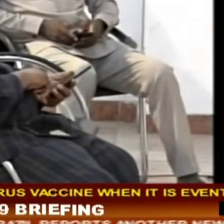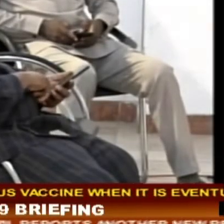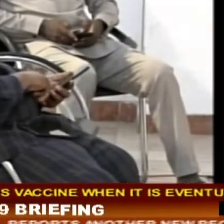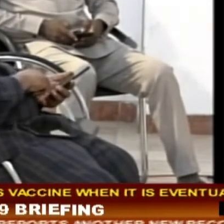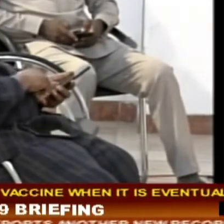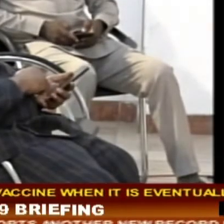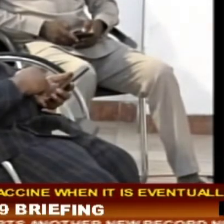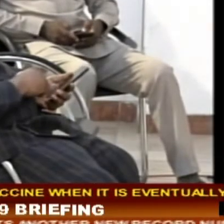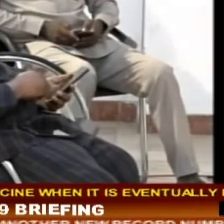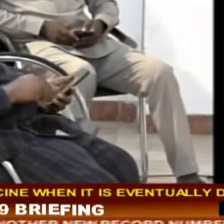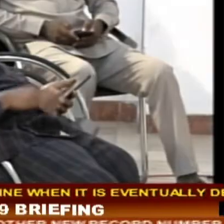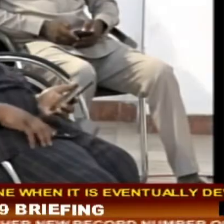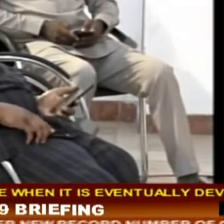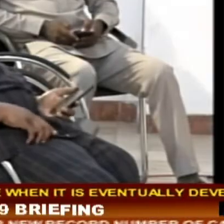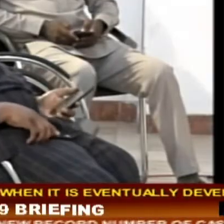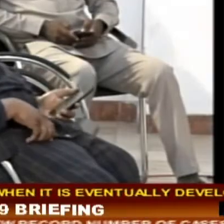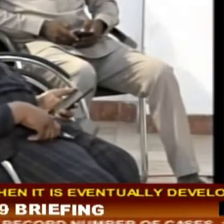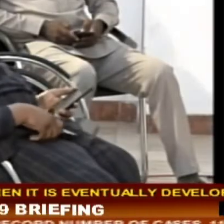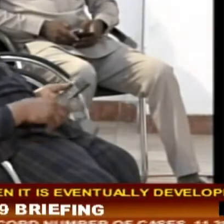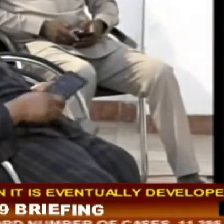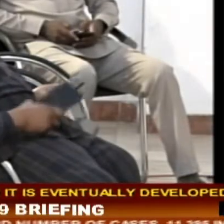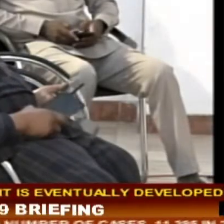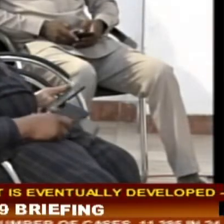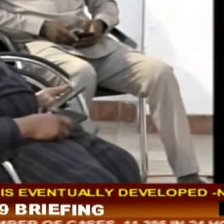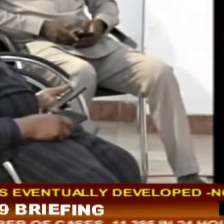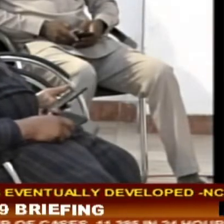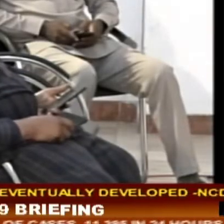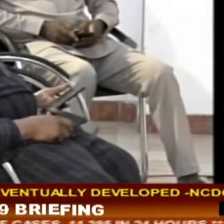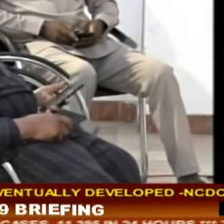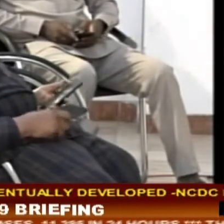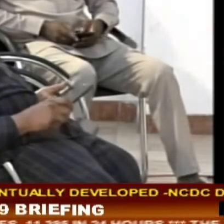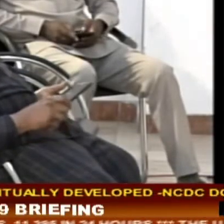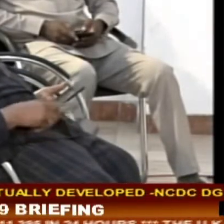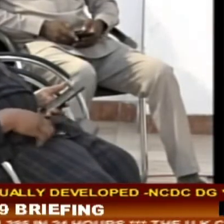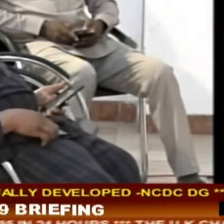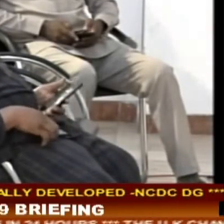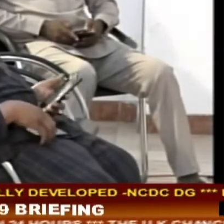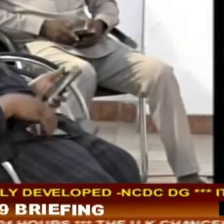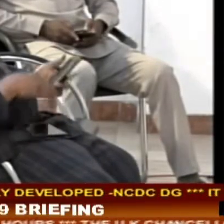you thank you Mr chairman and members of the